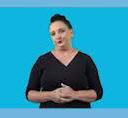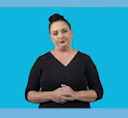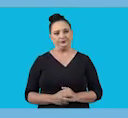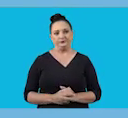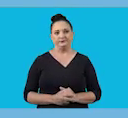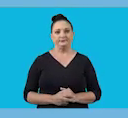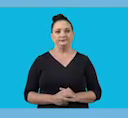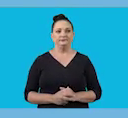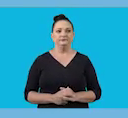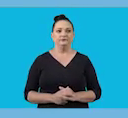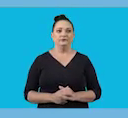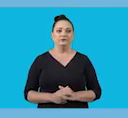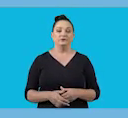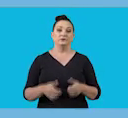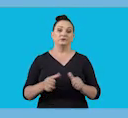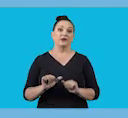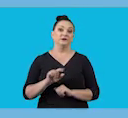also false.